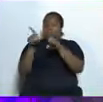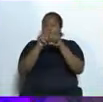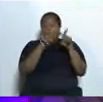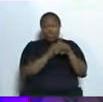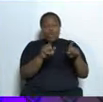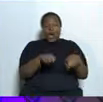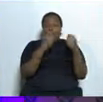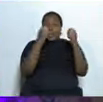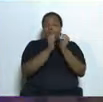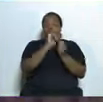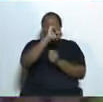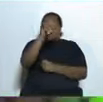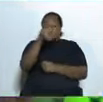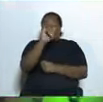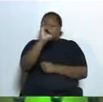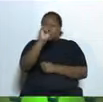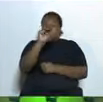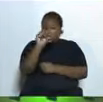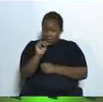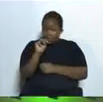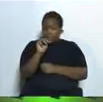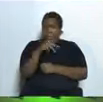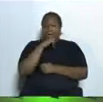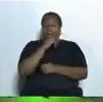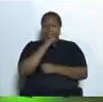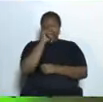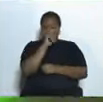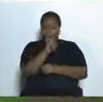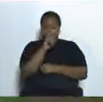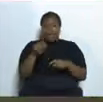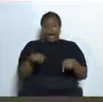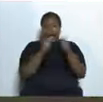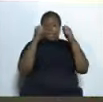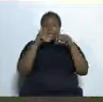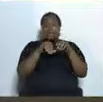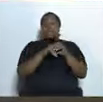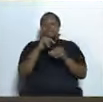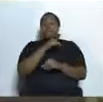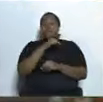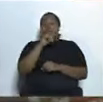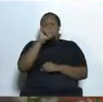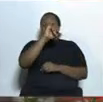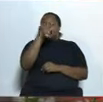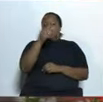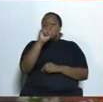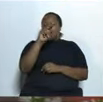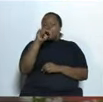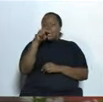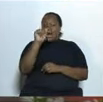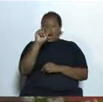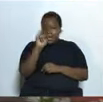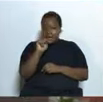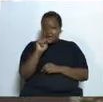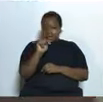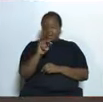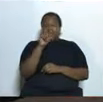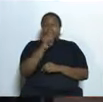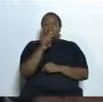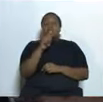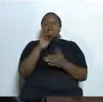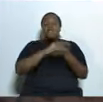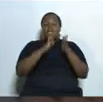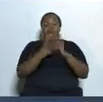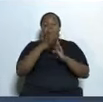Jim Jones. He became the cult's messiah. That's what happened in Japan with Shakahola Ashura. He became the